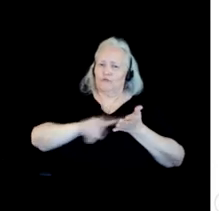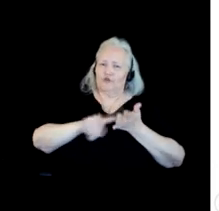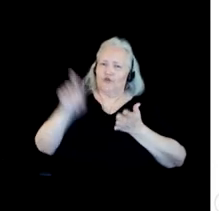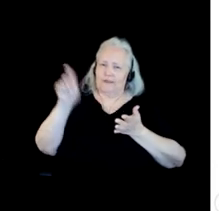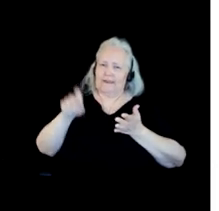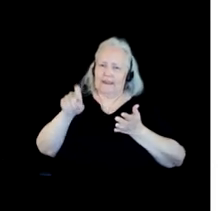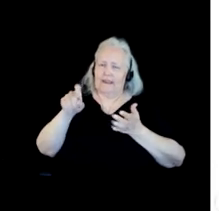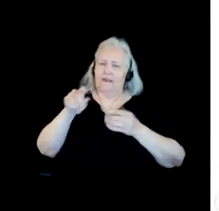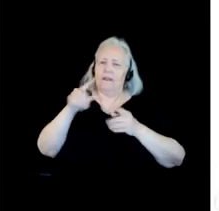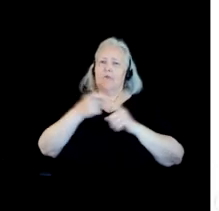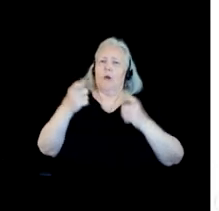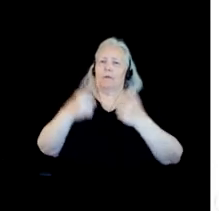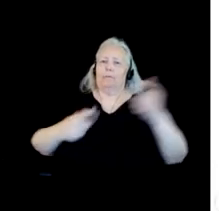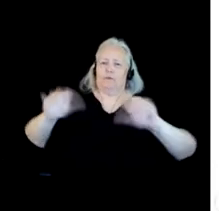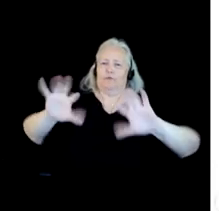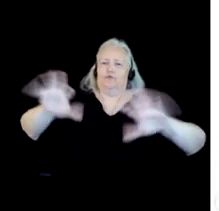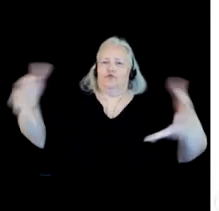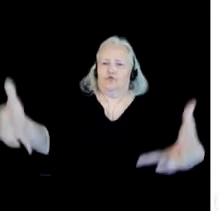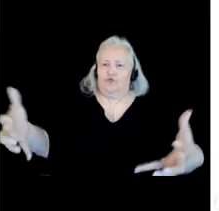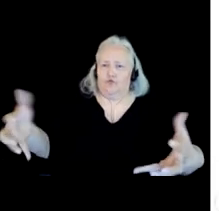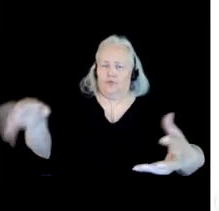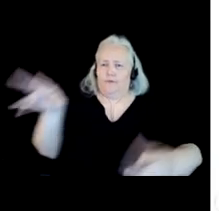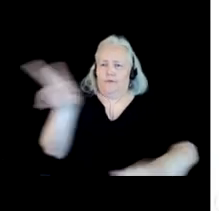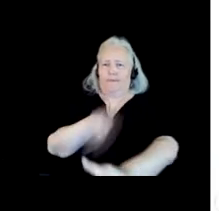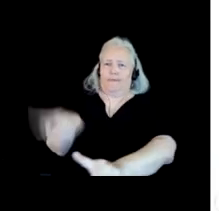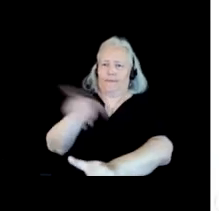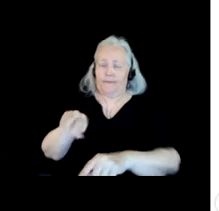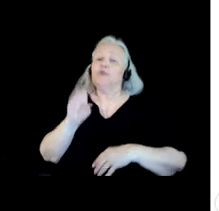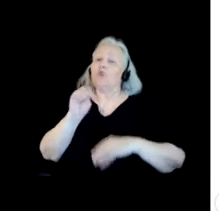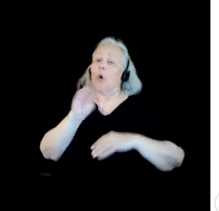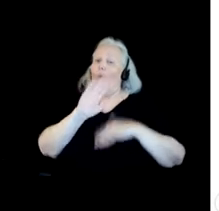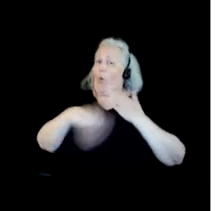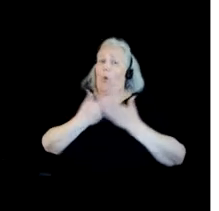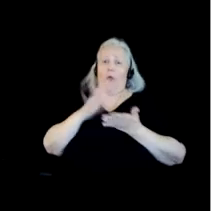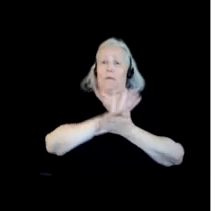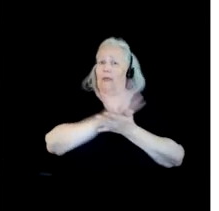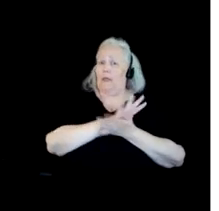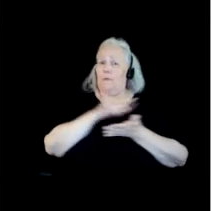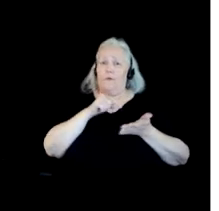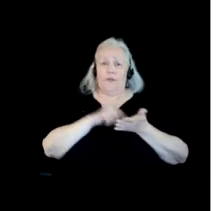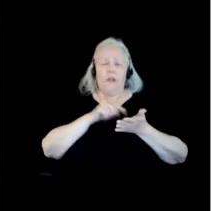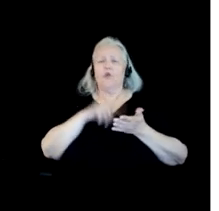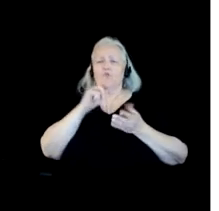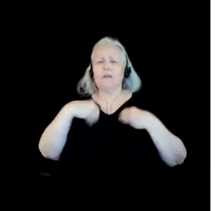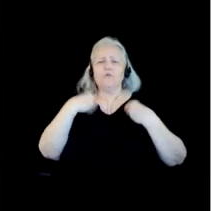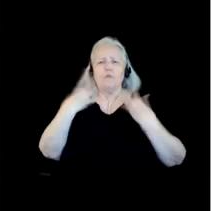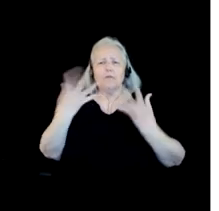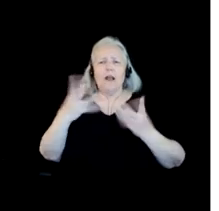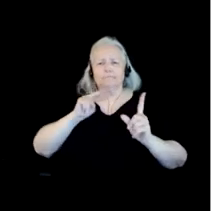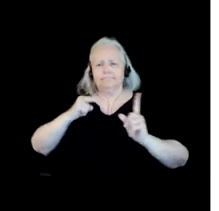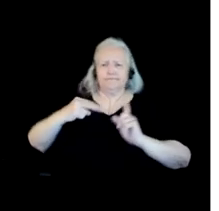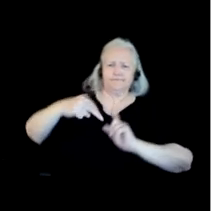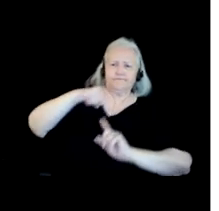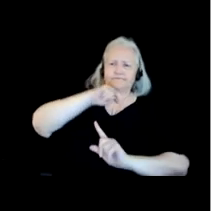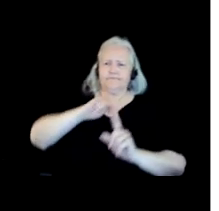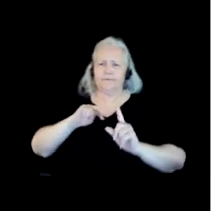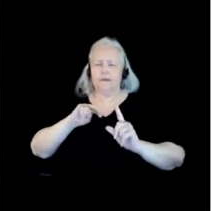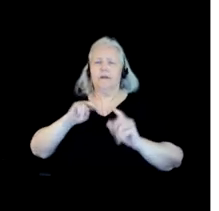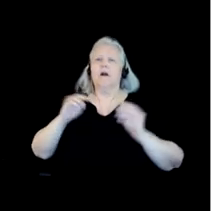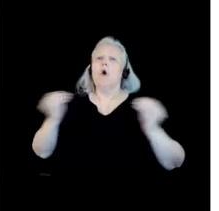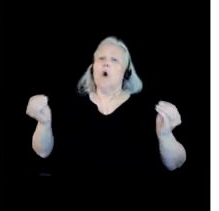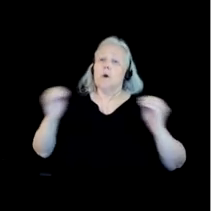pool. So the entire set of papers in there really give a range of perspectives about how greater inclusion